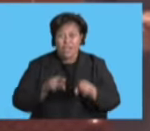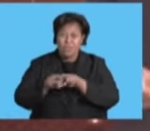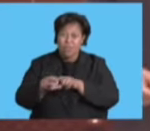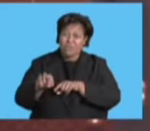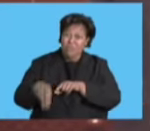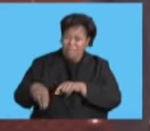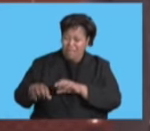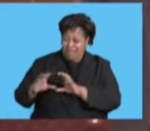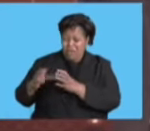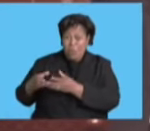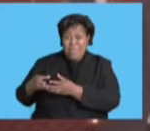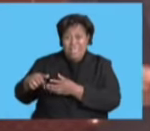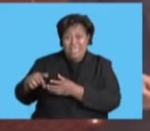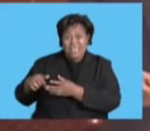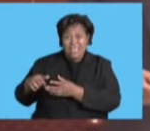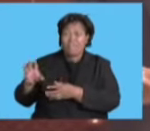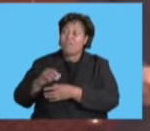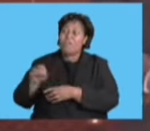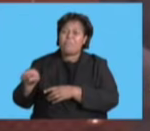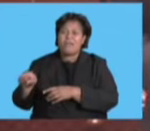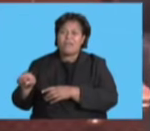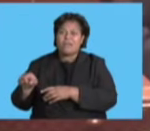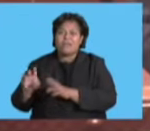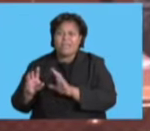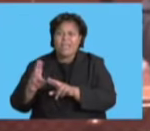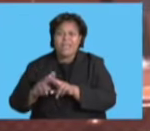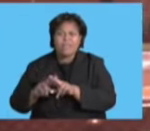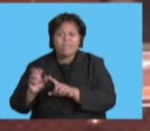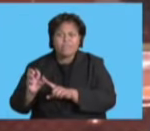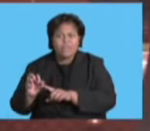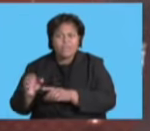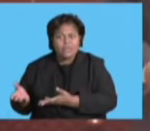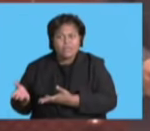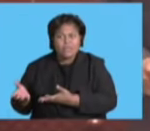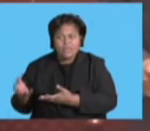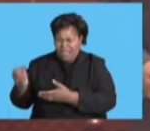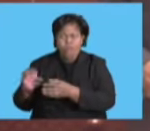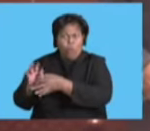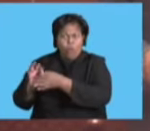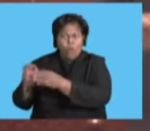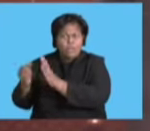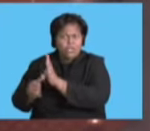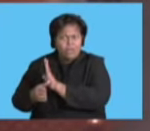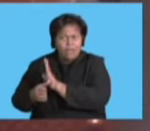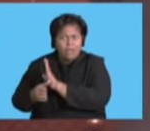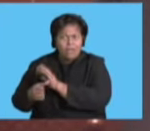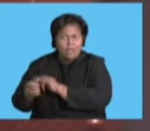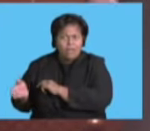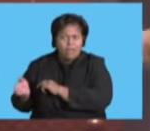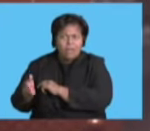in the committee are from the ruling party. They saved their own course. And may I